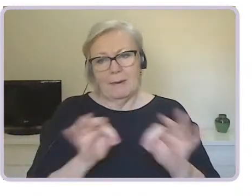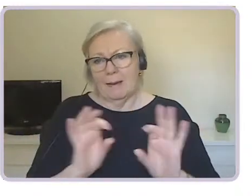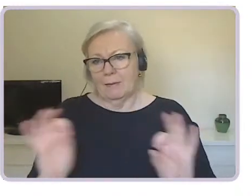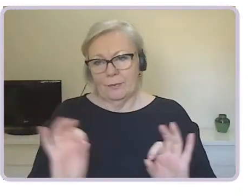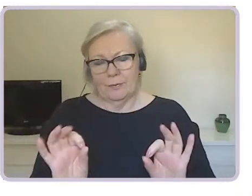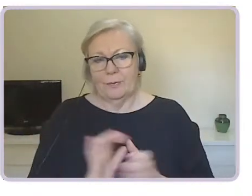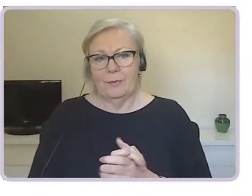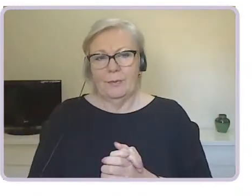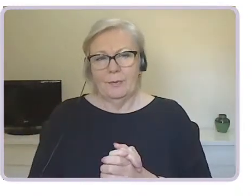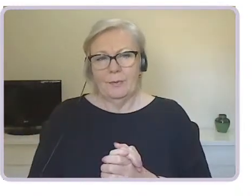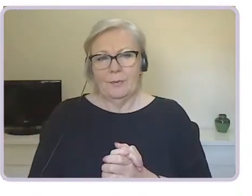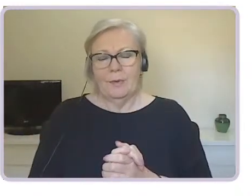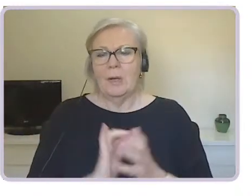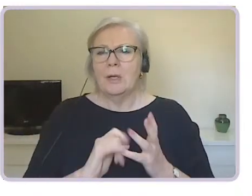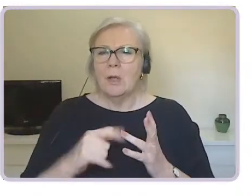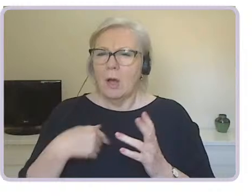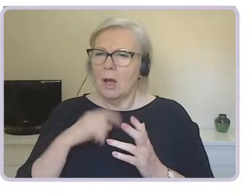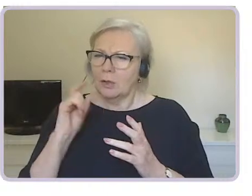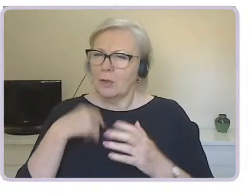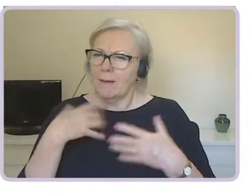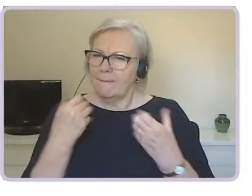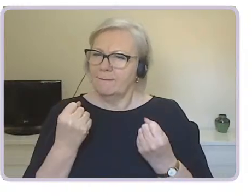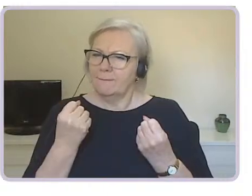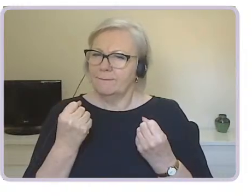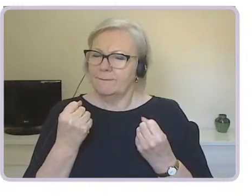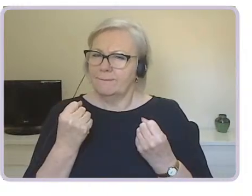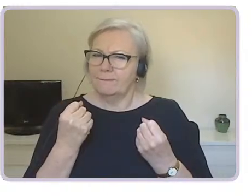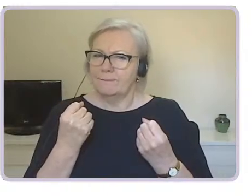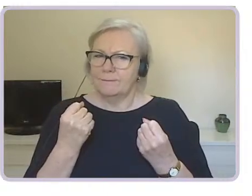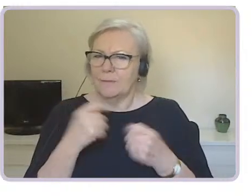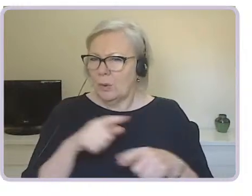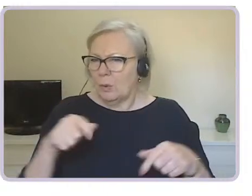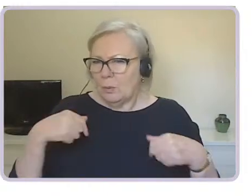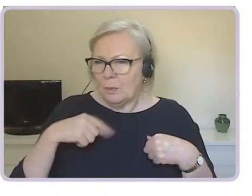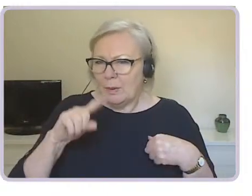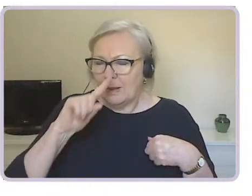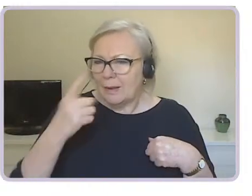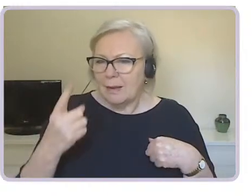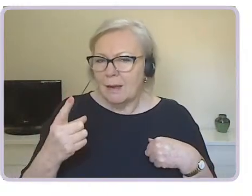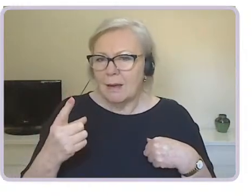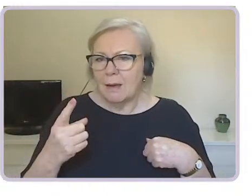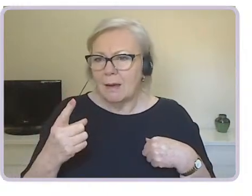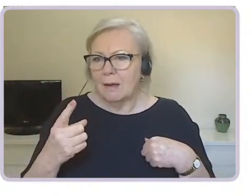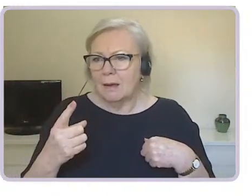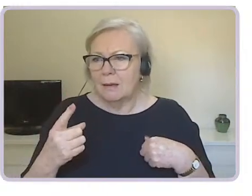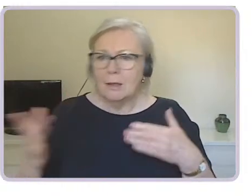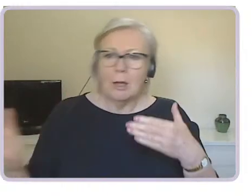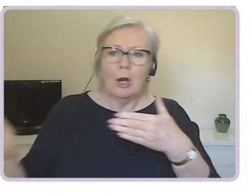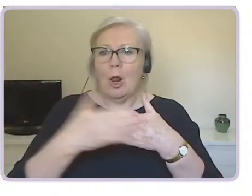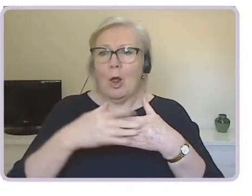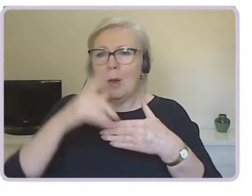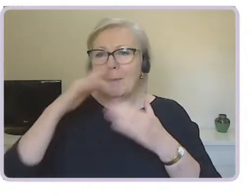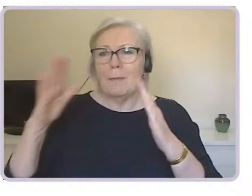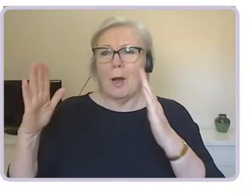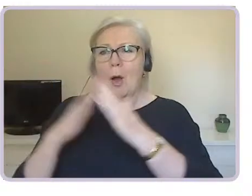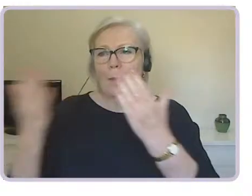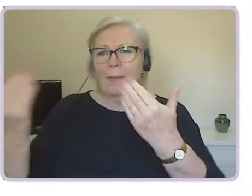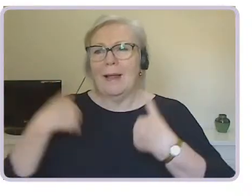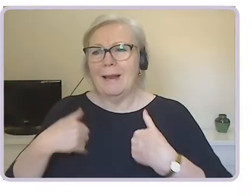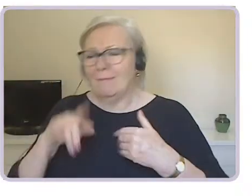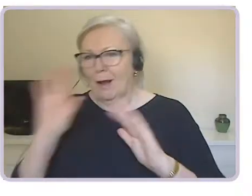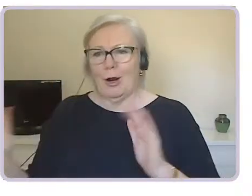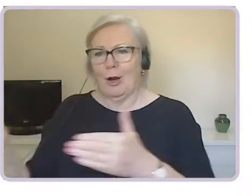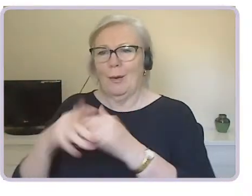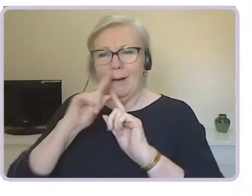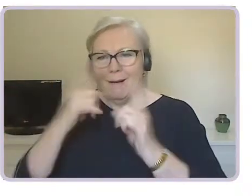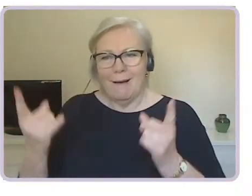I was particularly concerned, we can't close where people live, obviously, but we can think about ways in